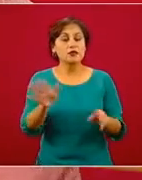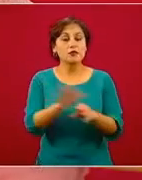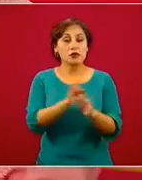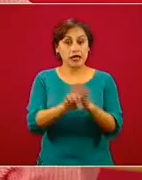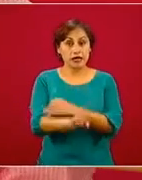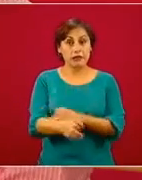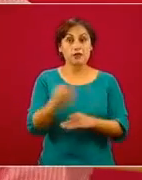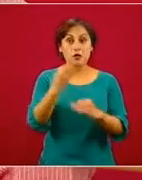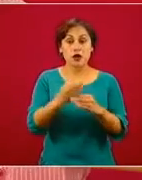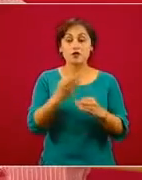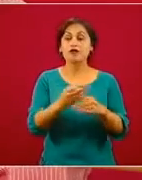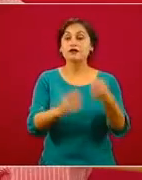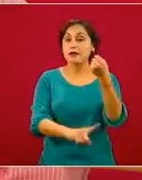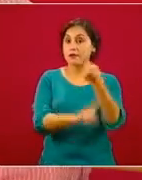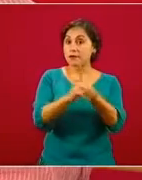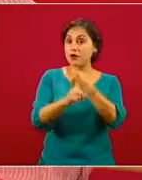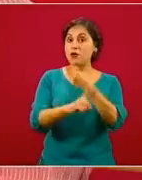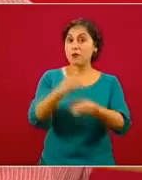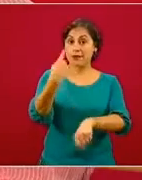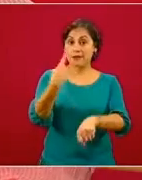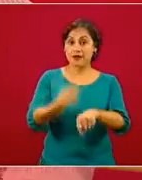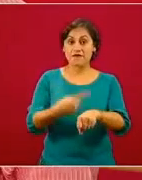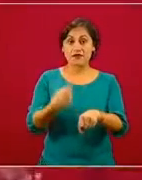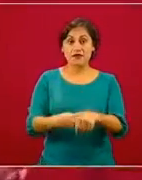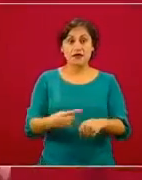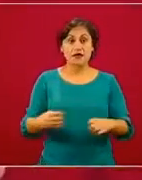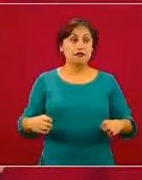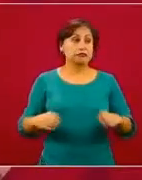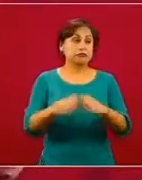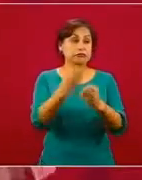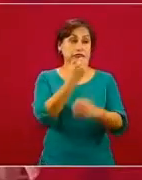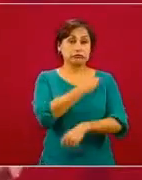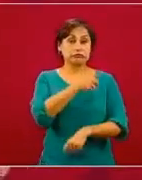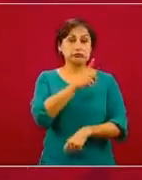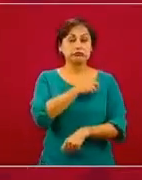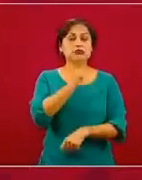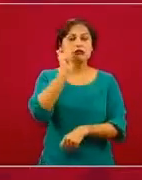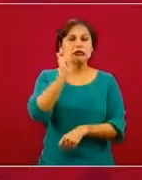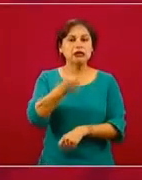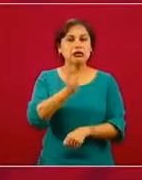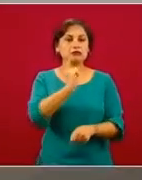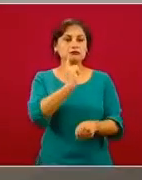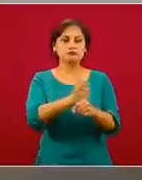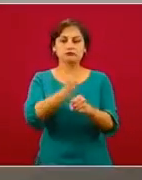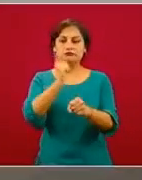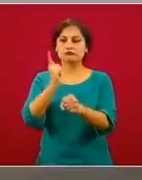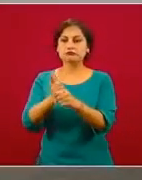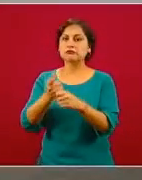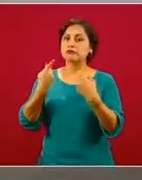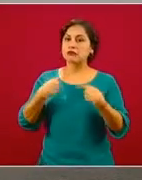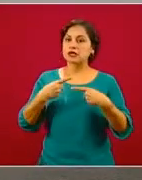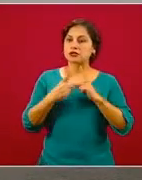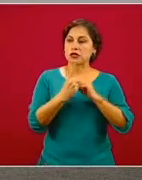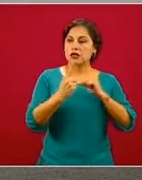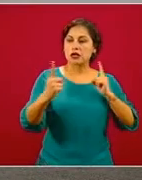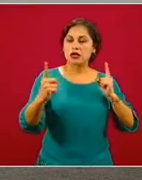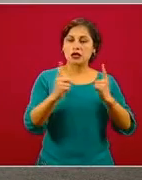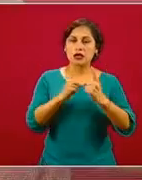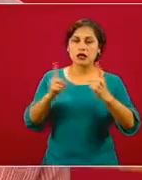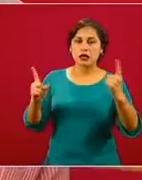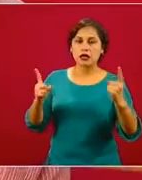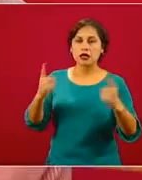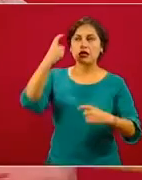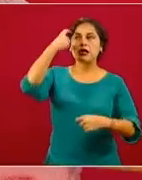require an effort from us, and especially talking about this discrimination behaviors that we've